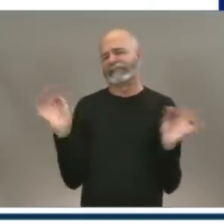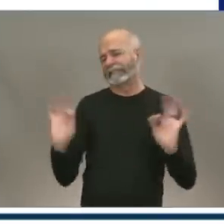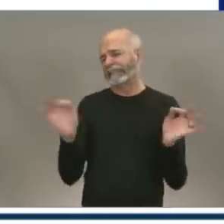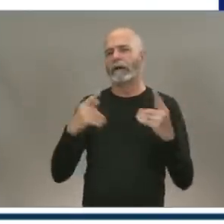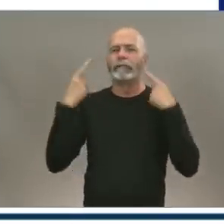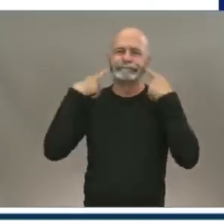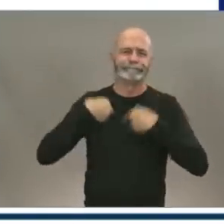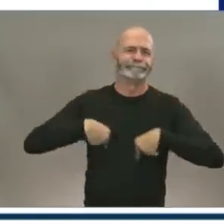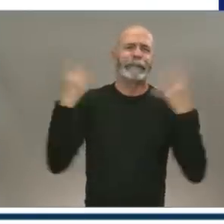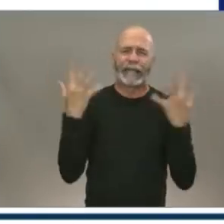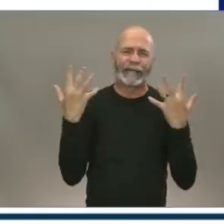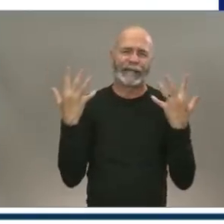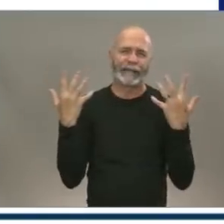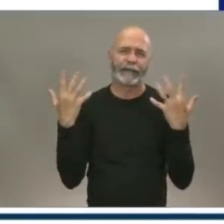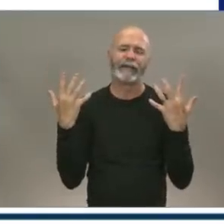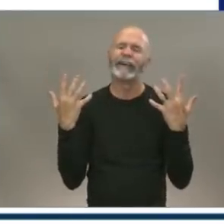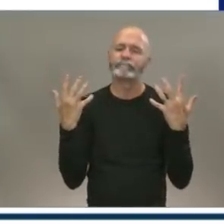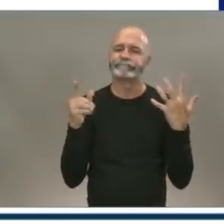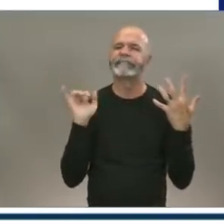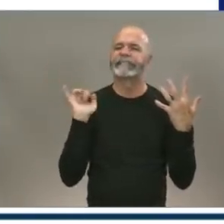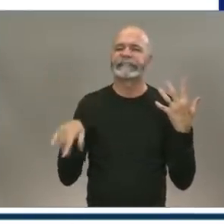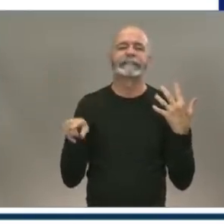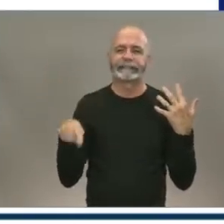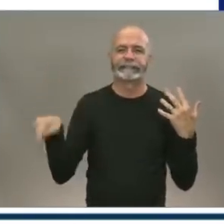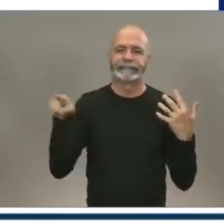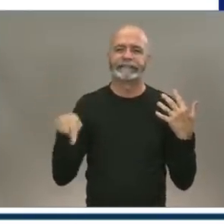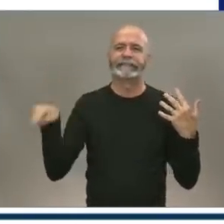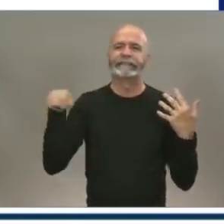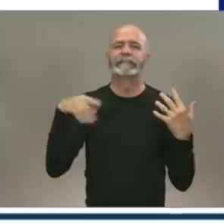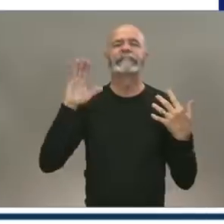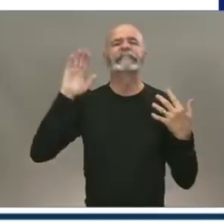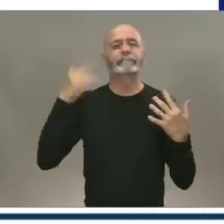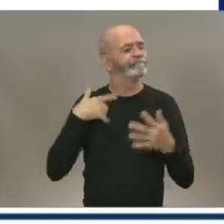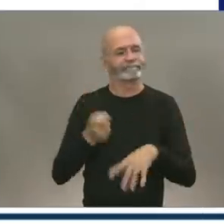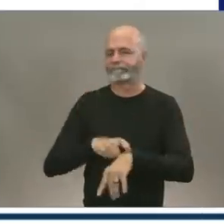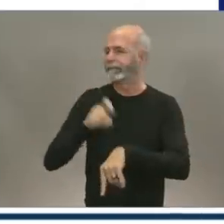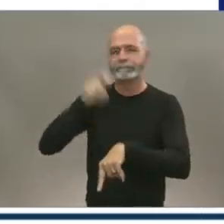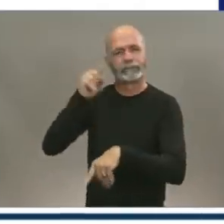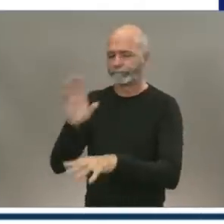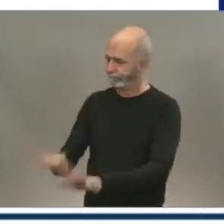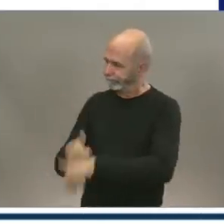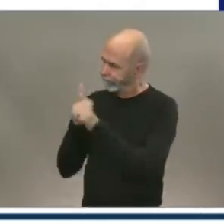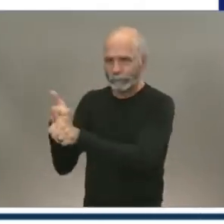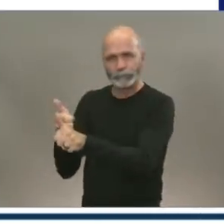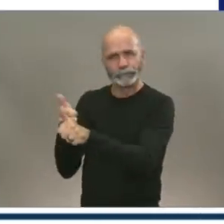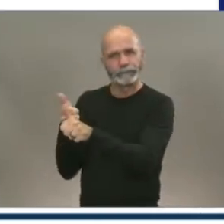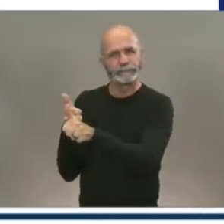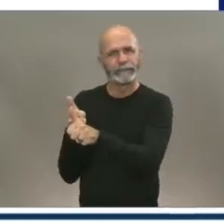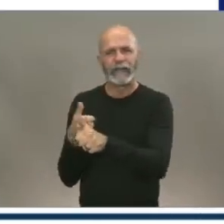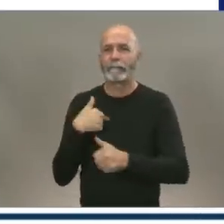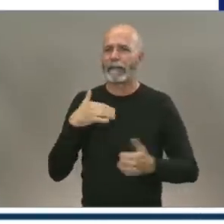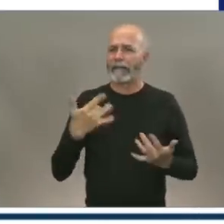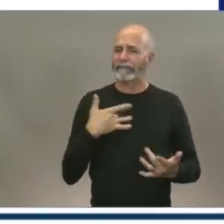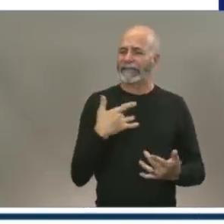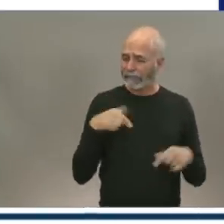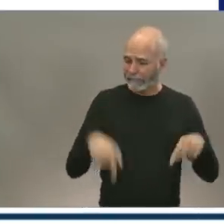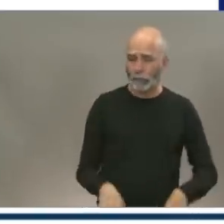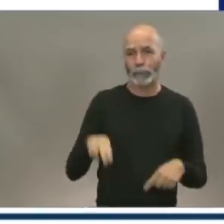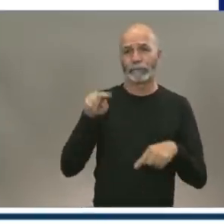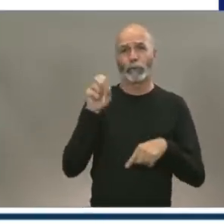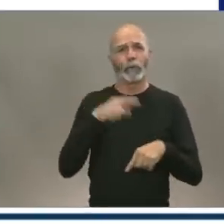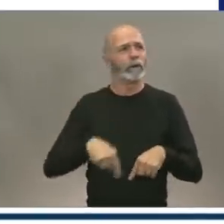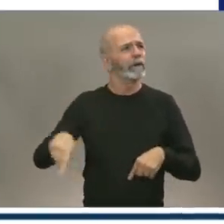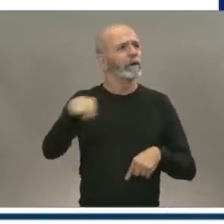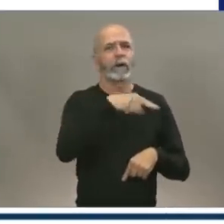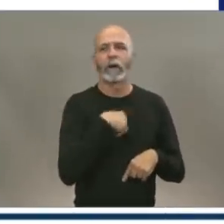really down to enforcement and compliance. And I am concerned about the delays in enforcement in this matter. I don't understand what took so